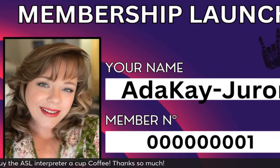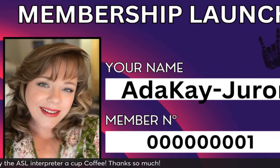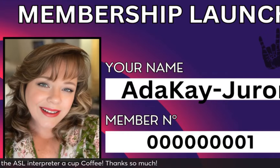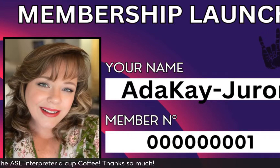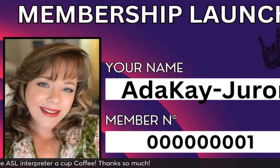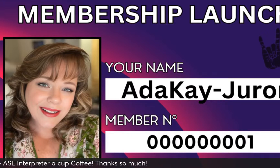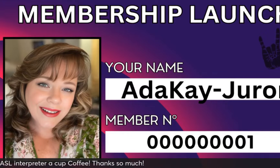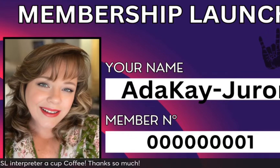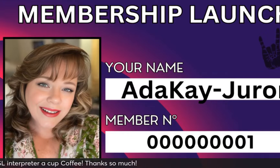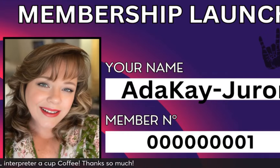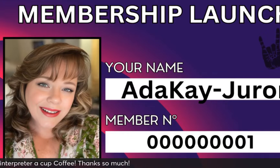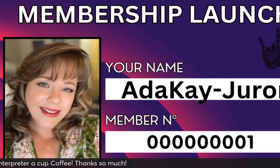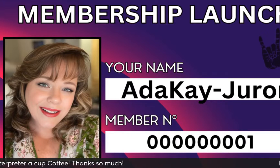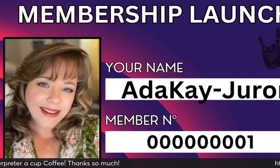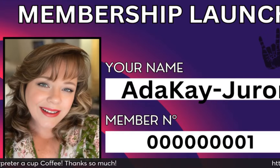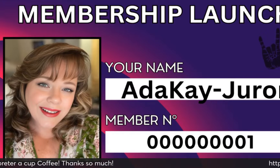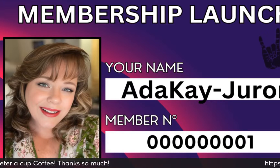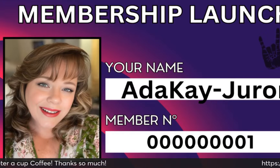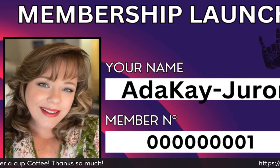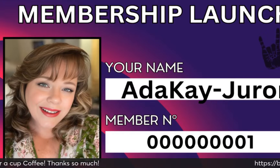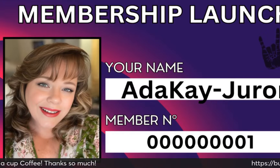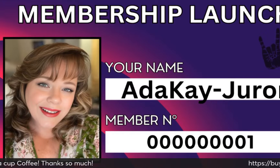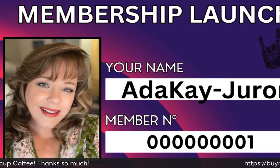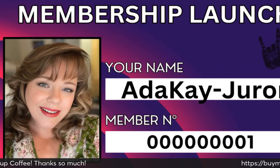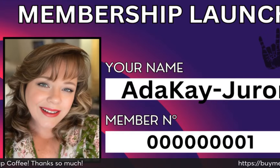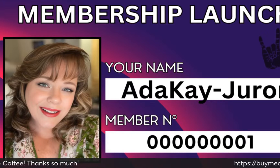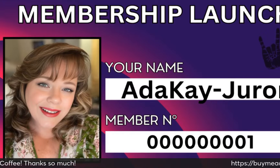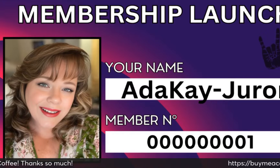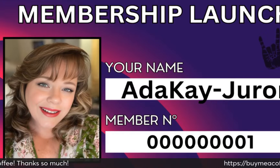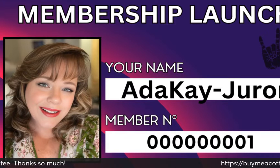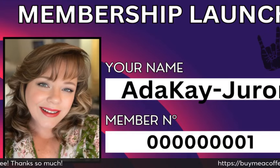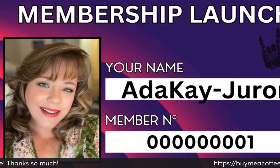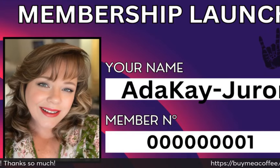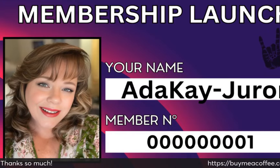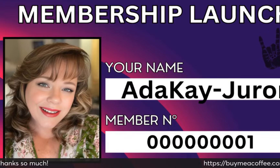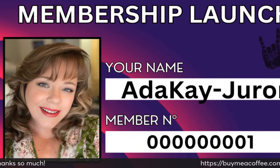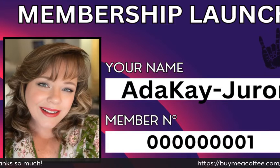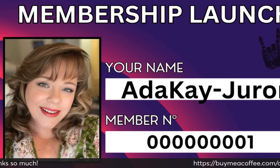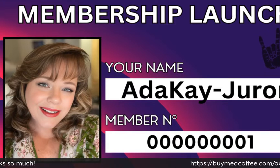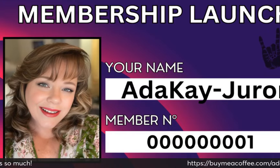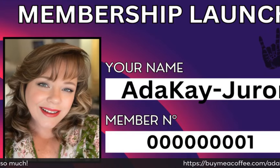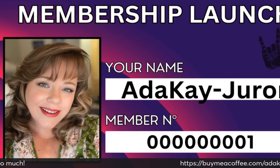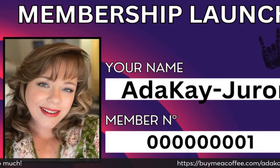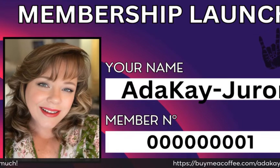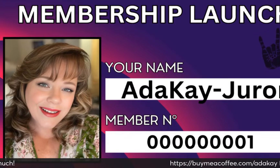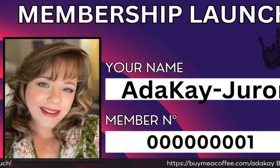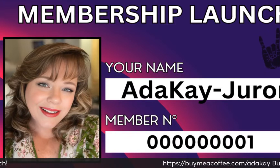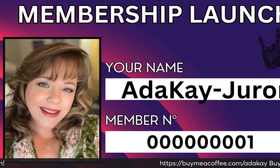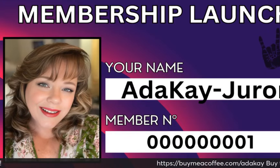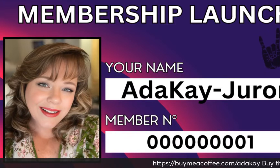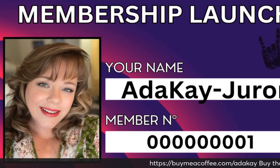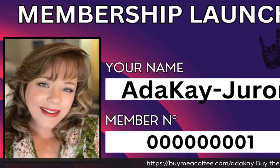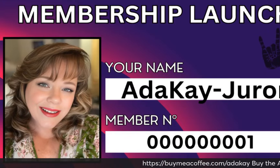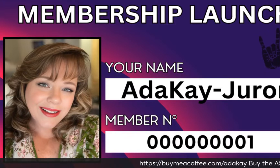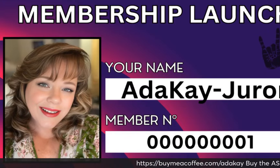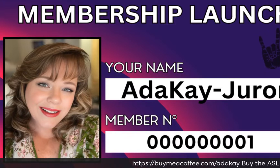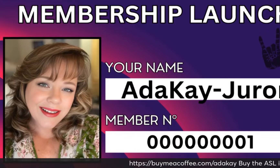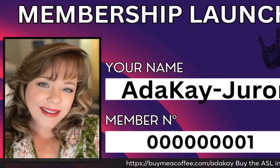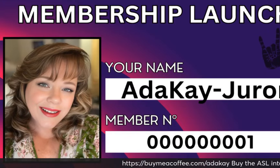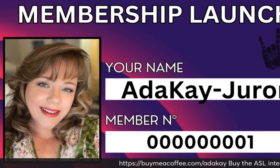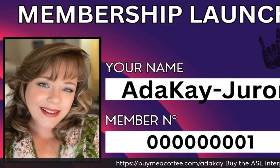Cindy, hello, everybody. We launched our memberships today.